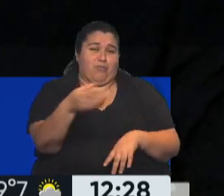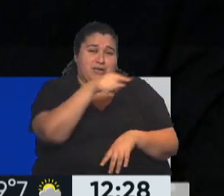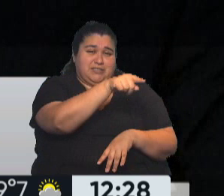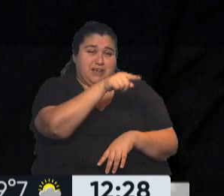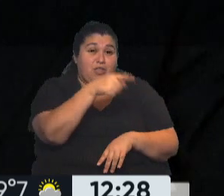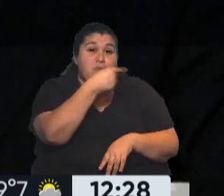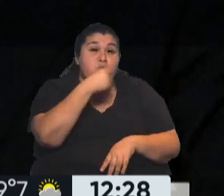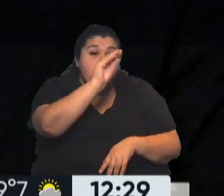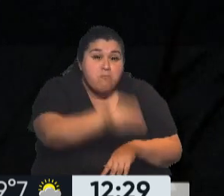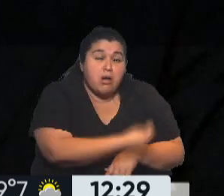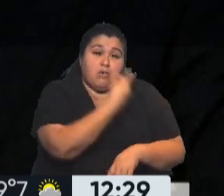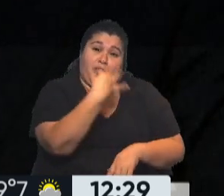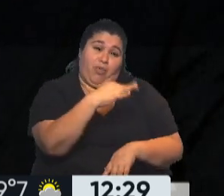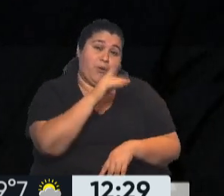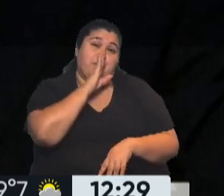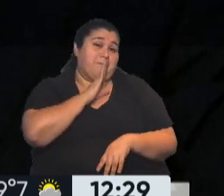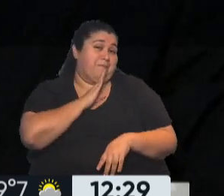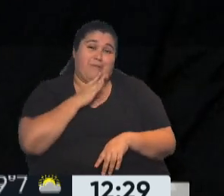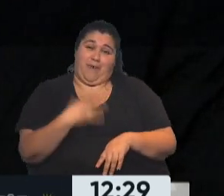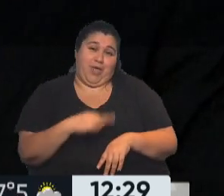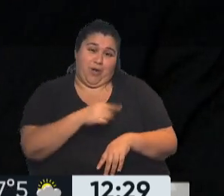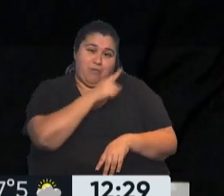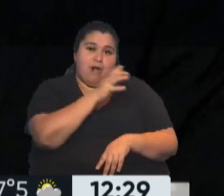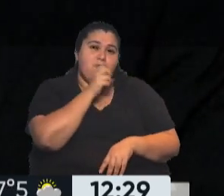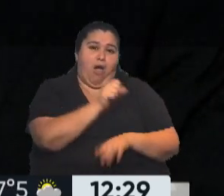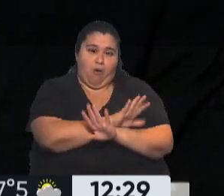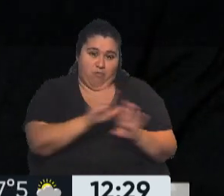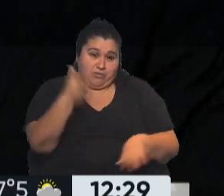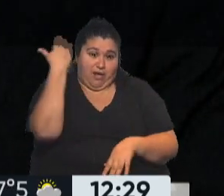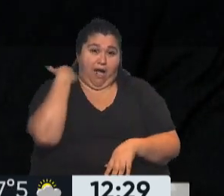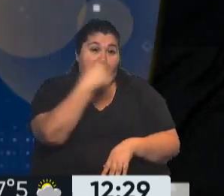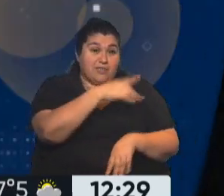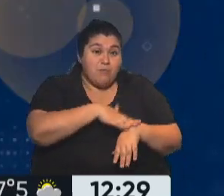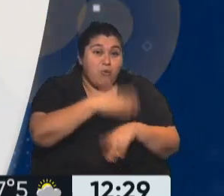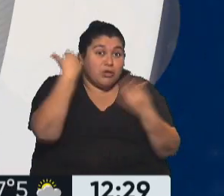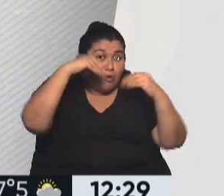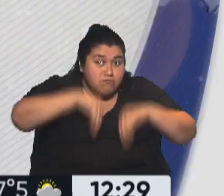again, you accepting anything, you can't stand the loss. Something snapped in you when you lost the last time.